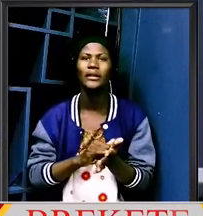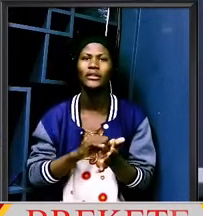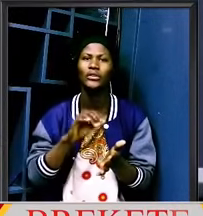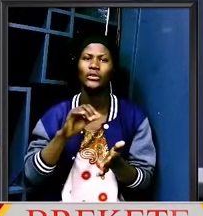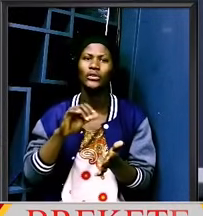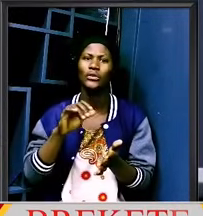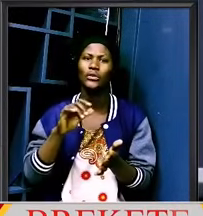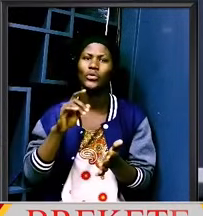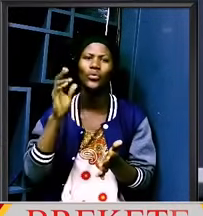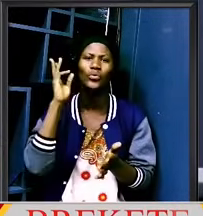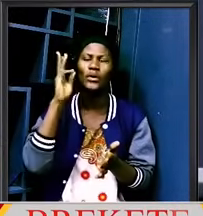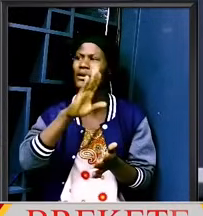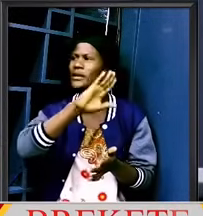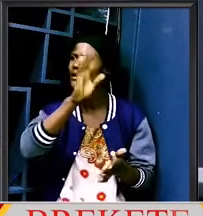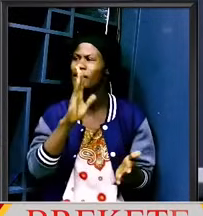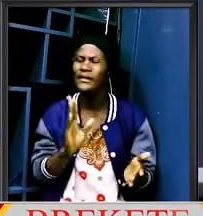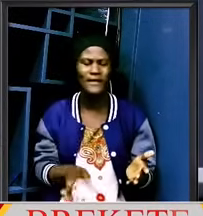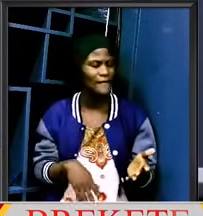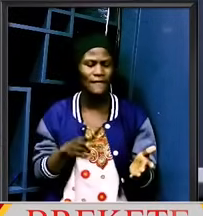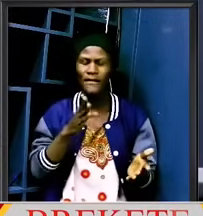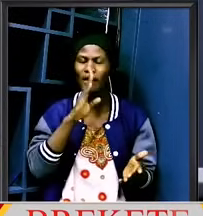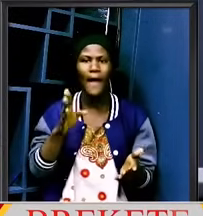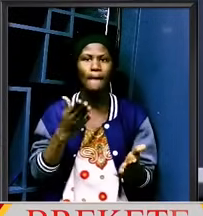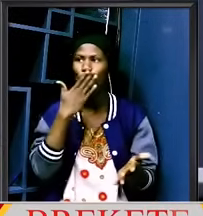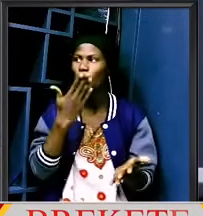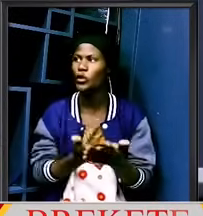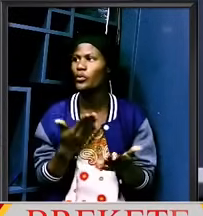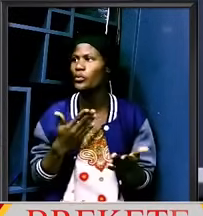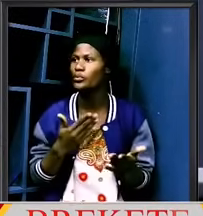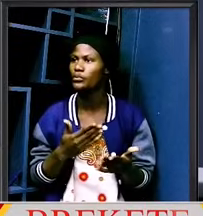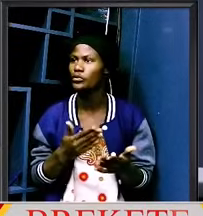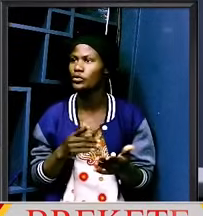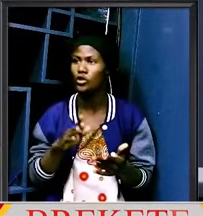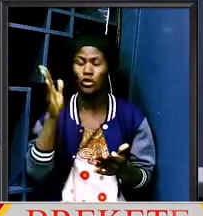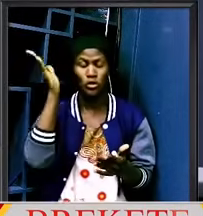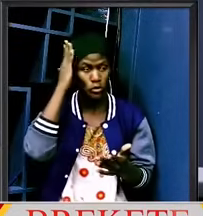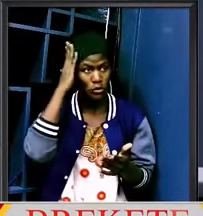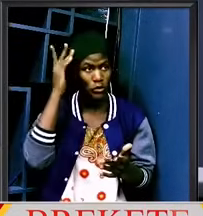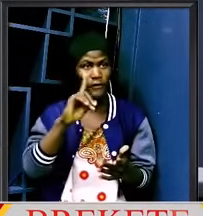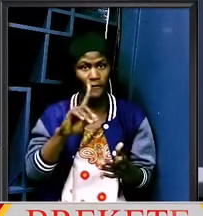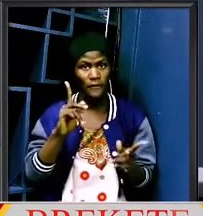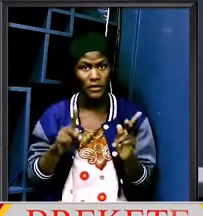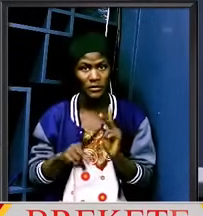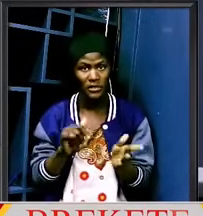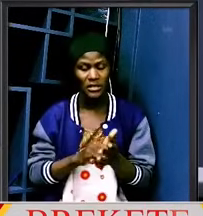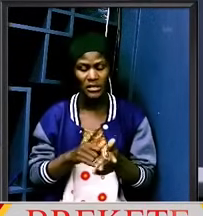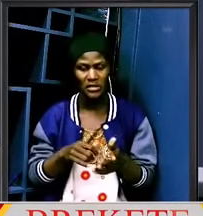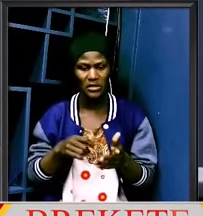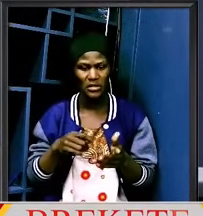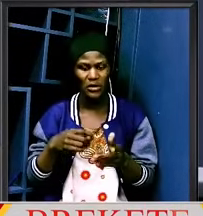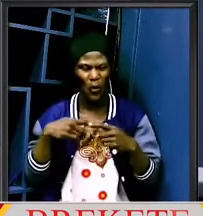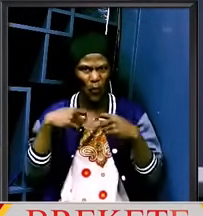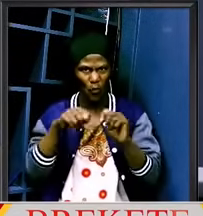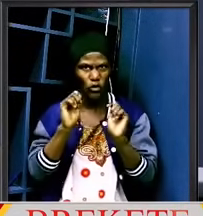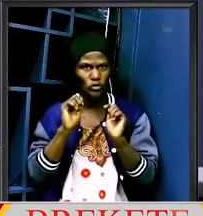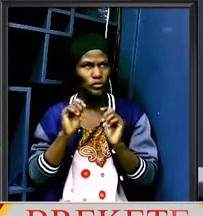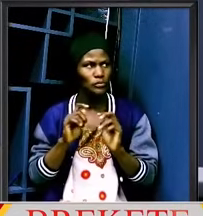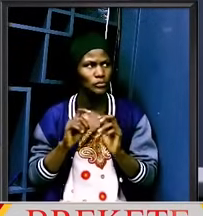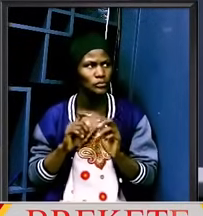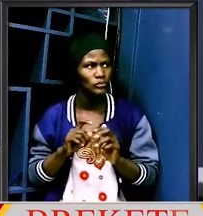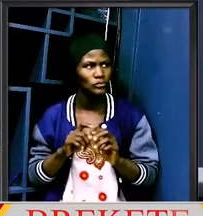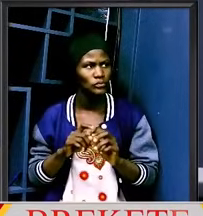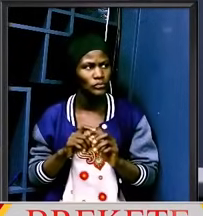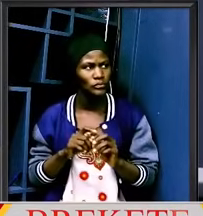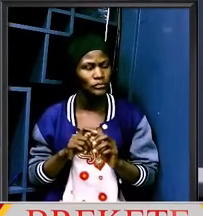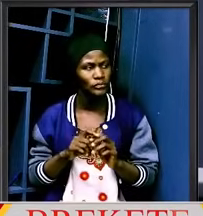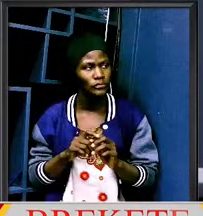away from. Yes. You are, you remember the first person where they pursue, and they are proud to say it. Yes, I